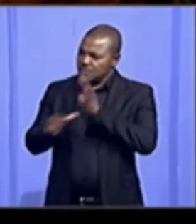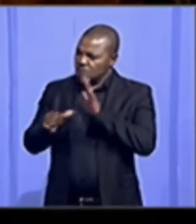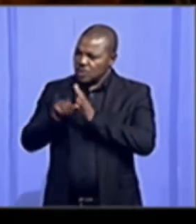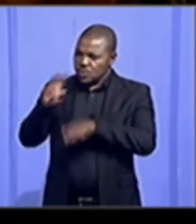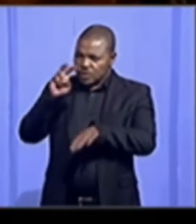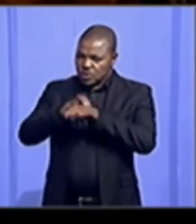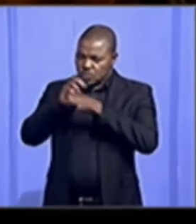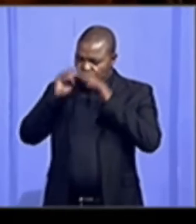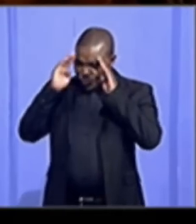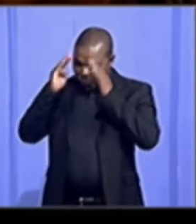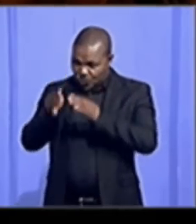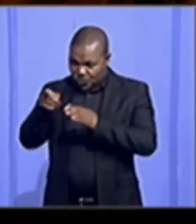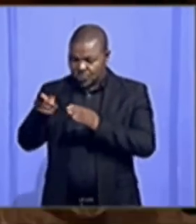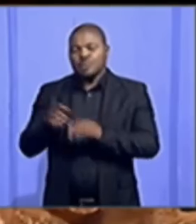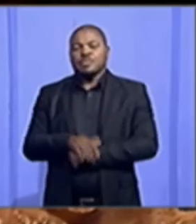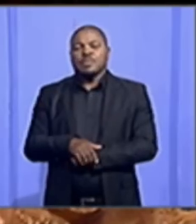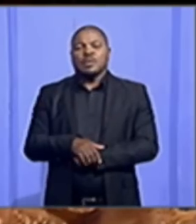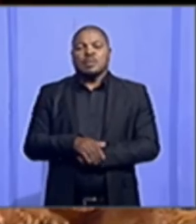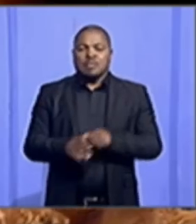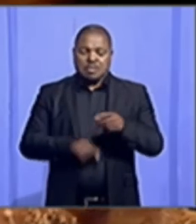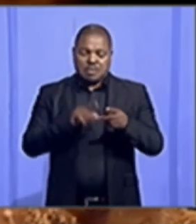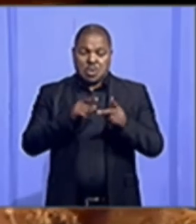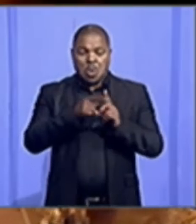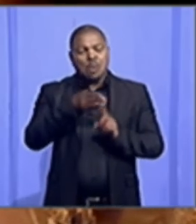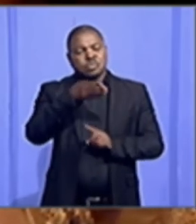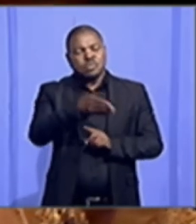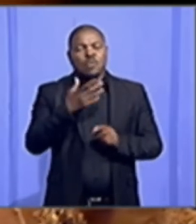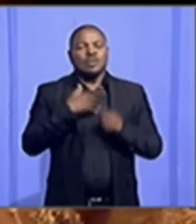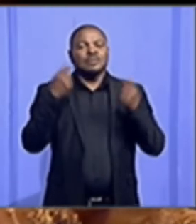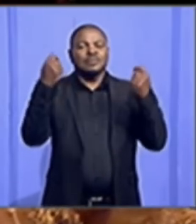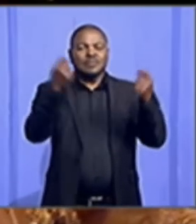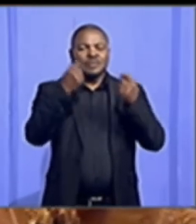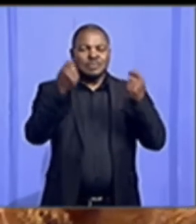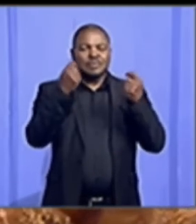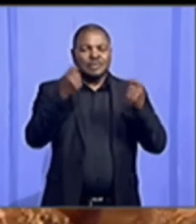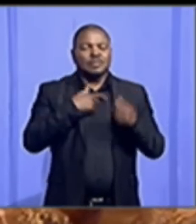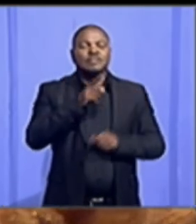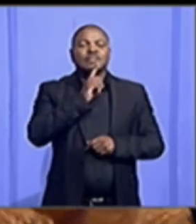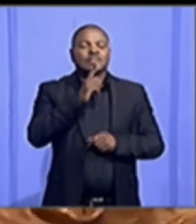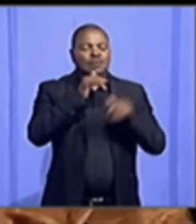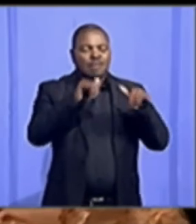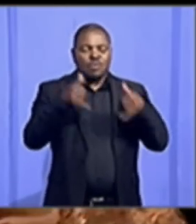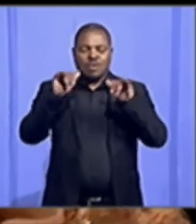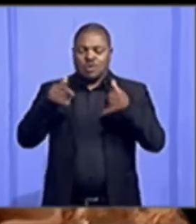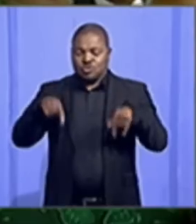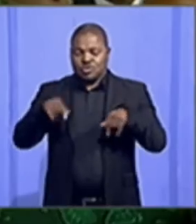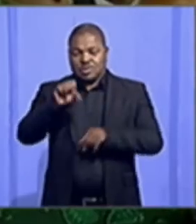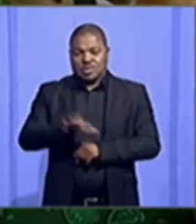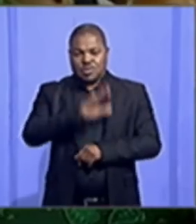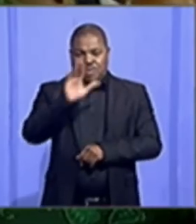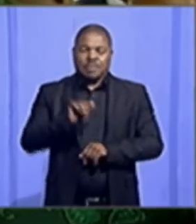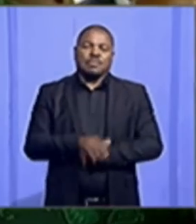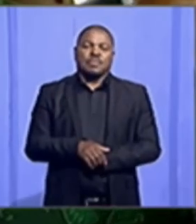maikutlo ka tsela e ikgethileng nakong ena. O buile sena moketjaneng wa naha wa matitjhere wa Kabo ya Dikgau. We